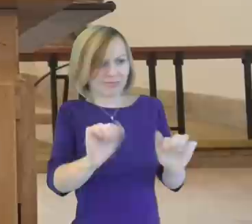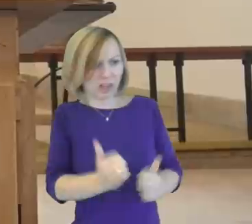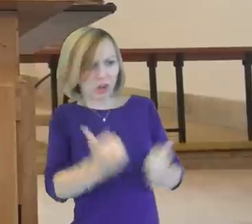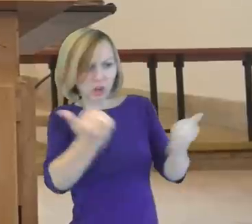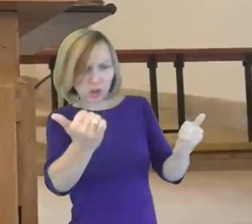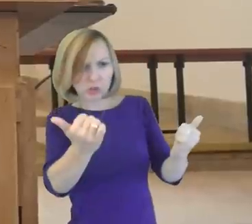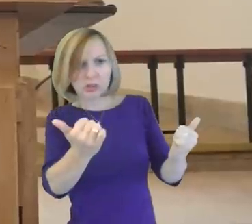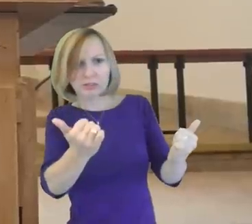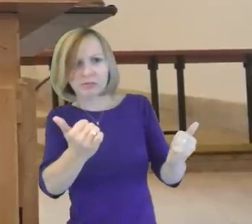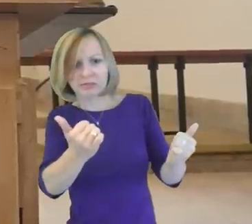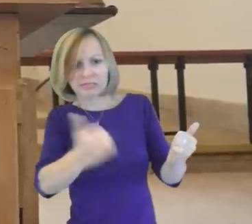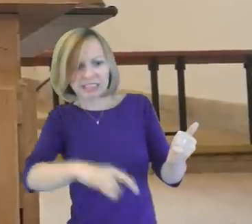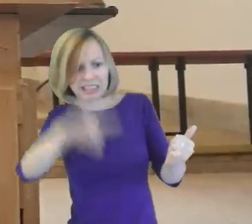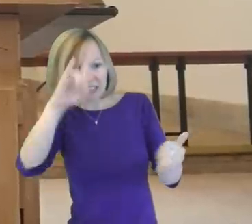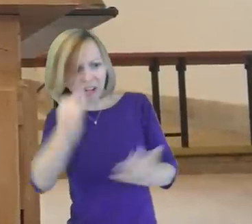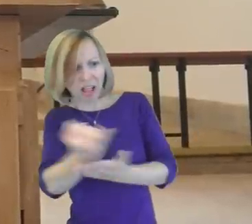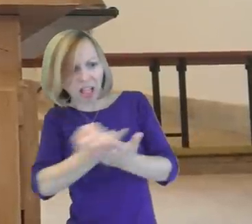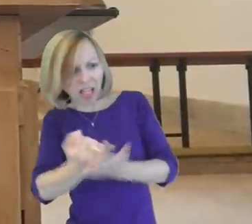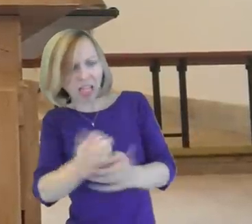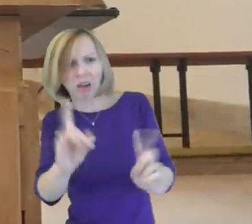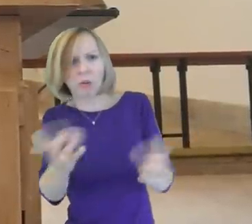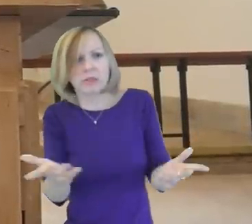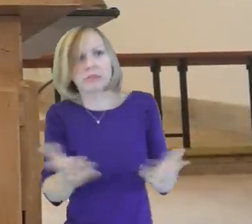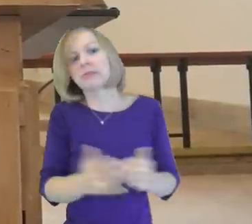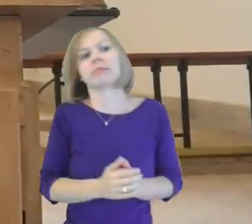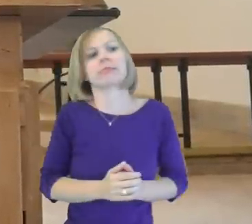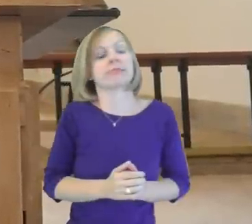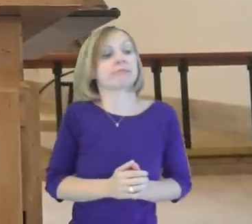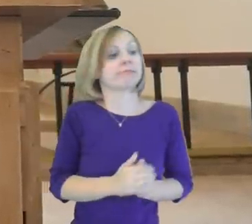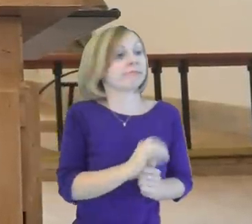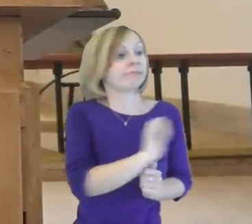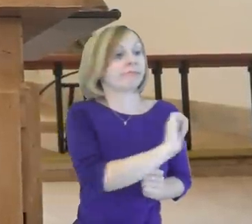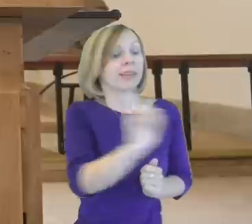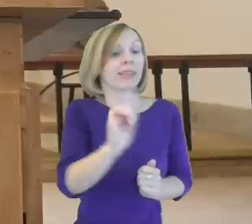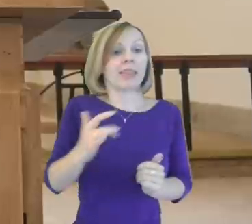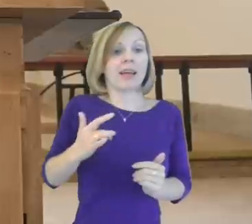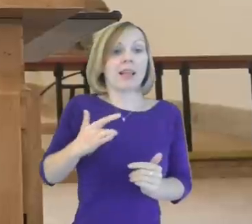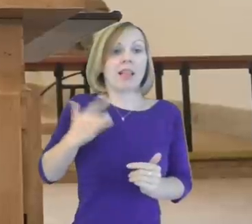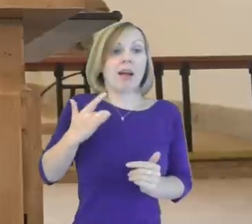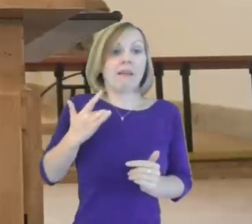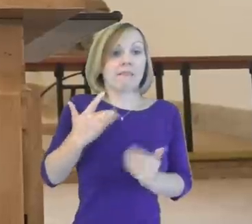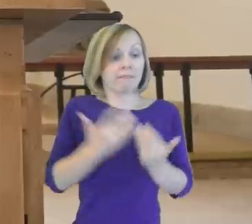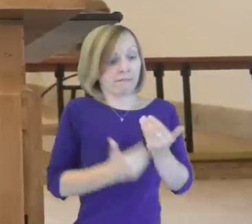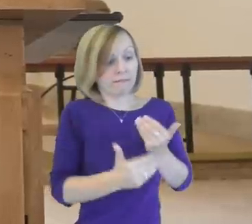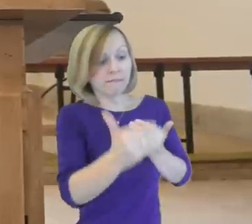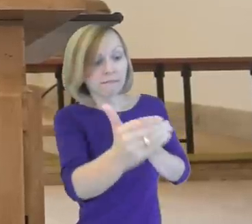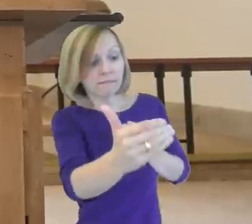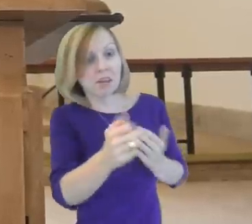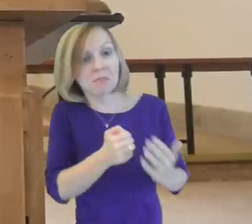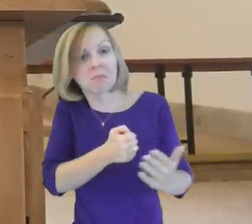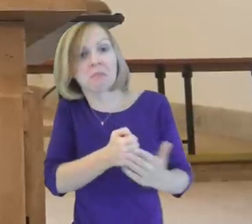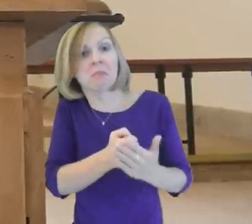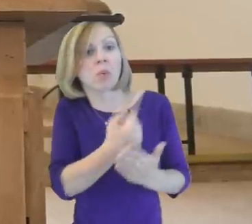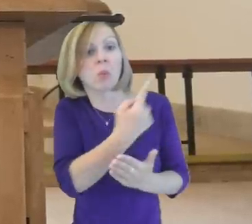good, and what is his evil? The number of a man's days at the most are